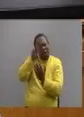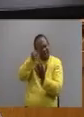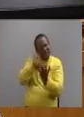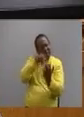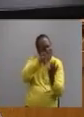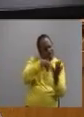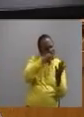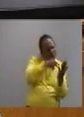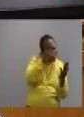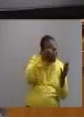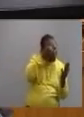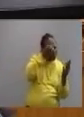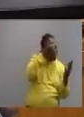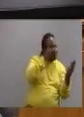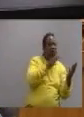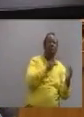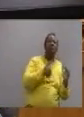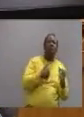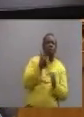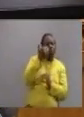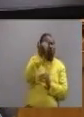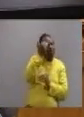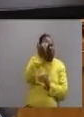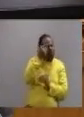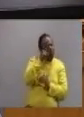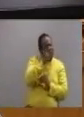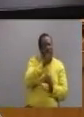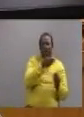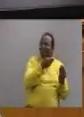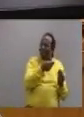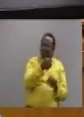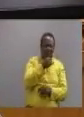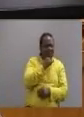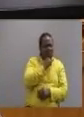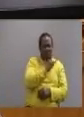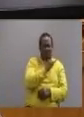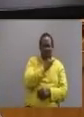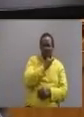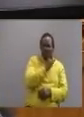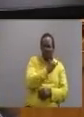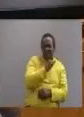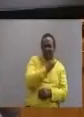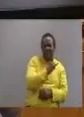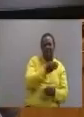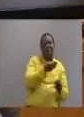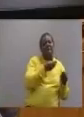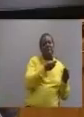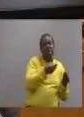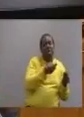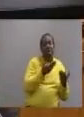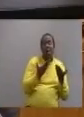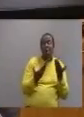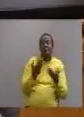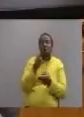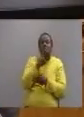bill. And we do know it's a bad, bad, bad bill. The only question is before